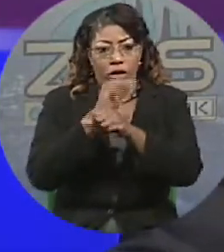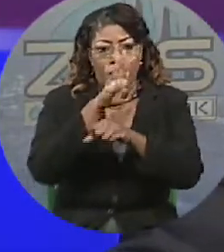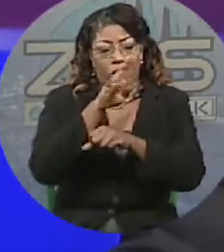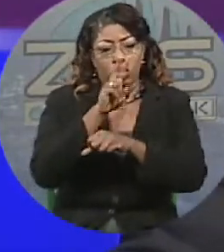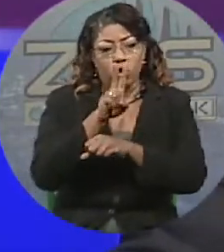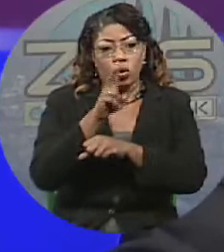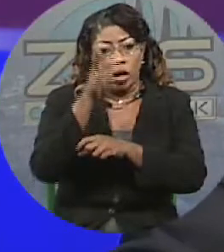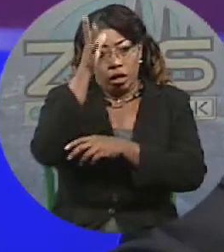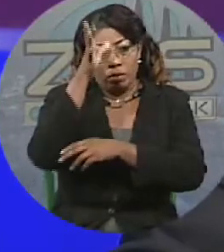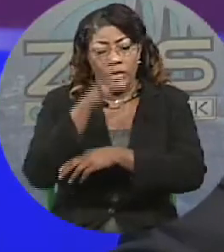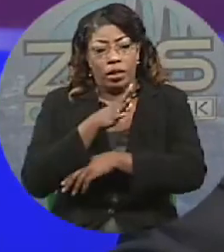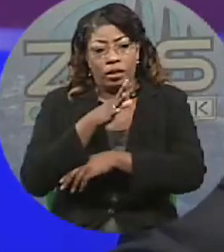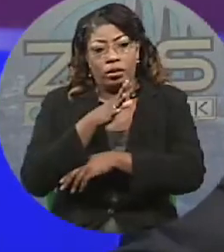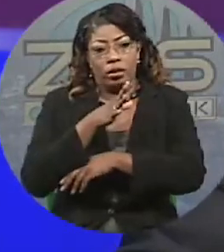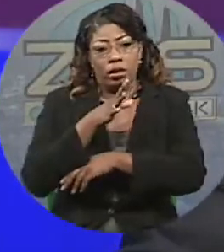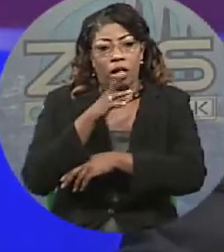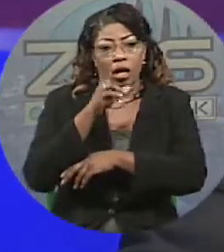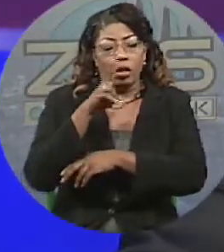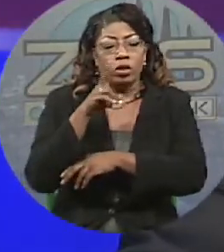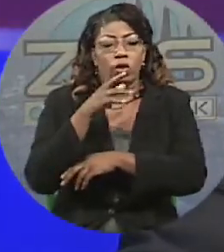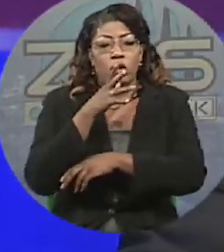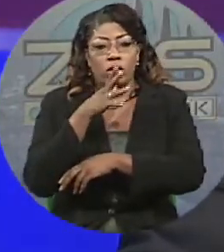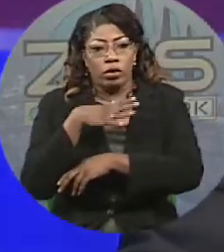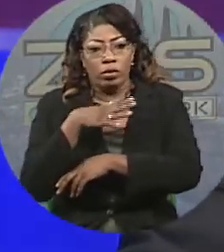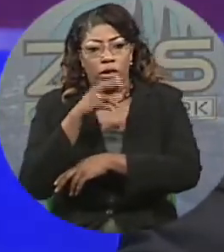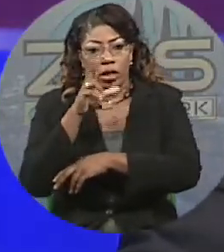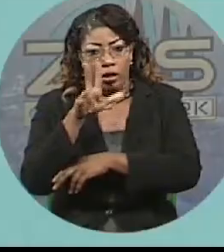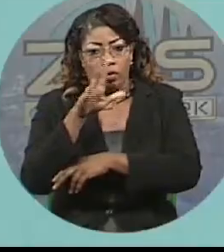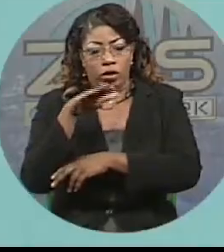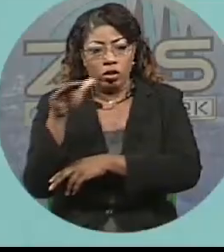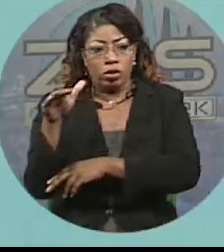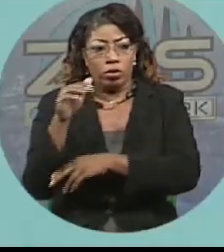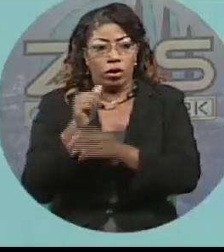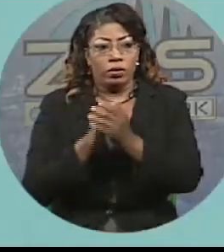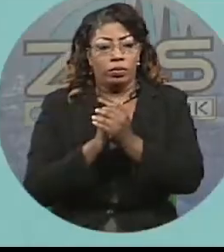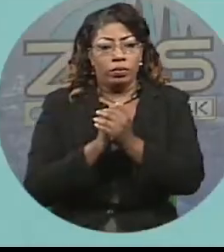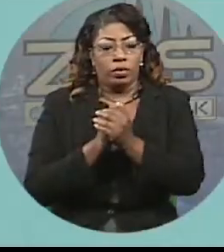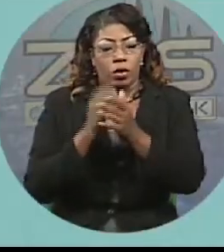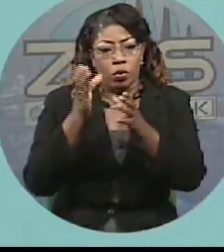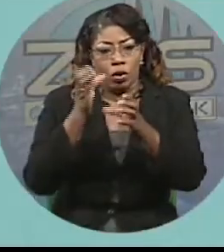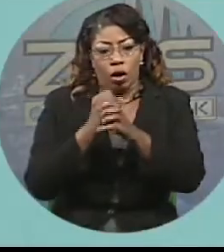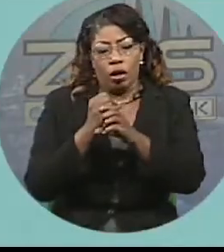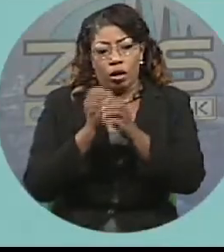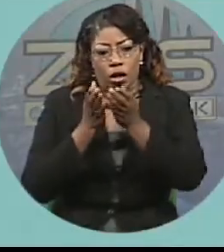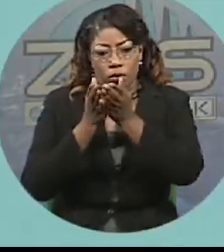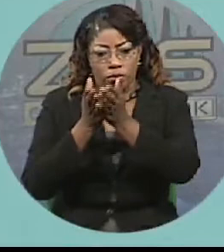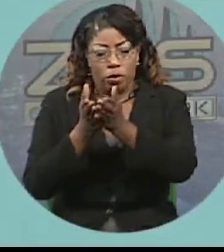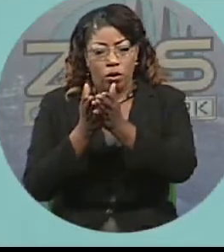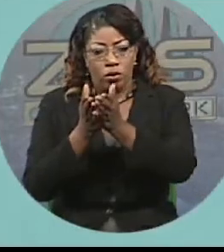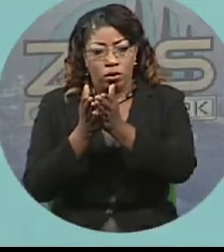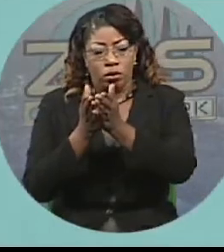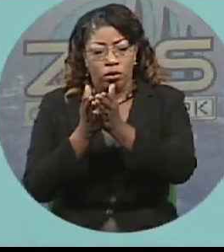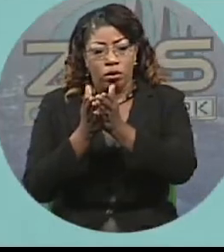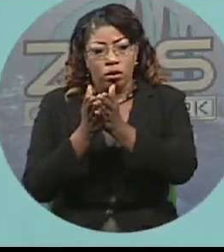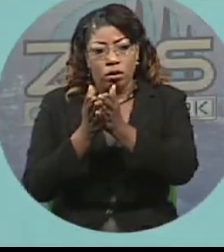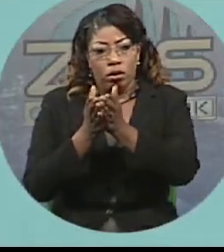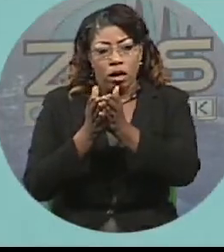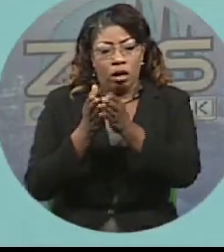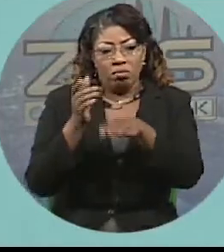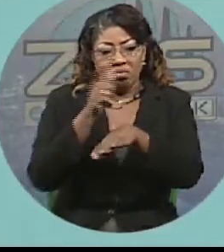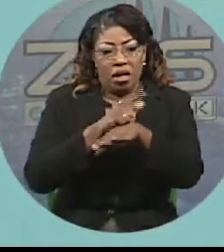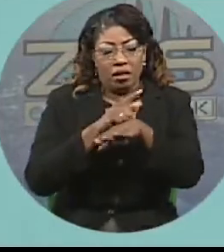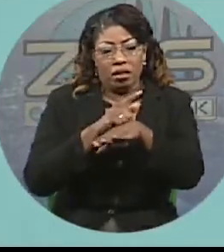10 females, and 3 children. We got word that an illegal boat landed there with about